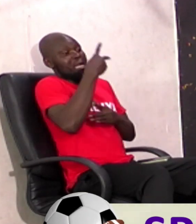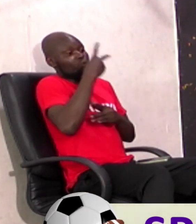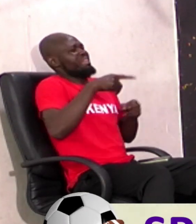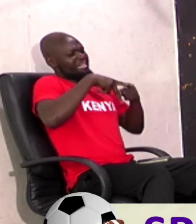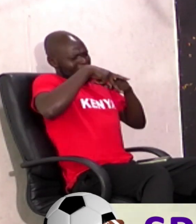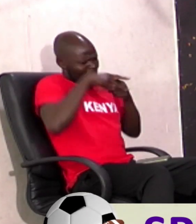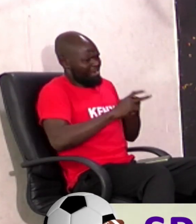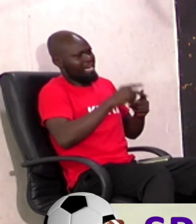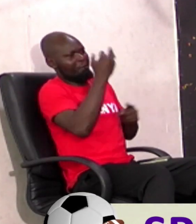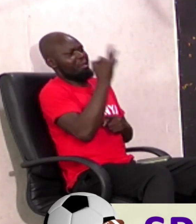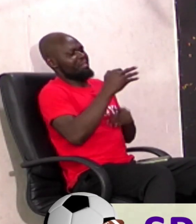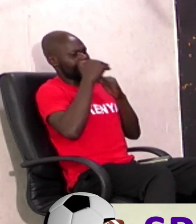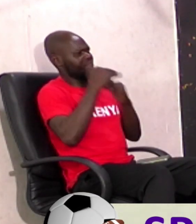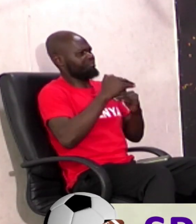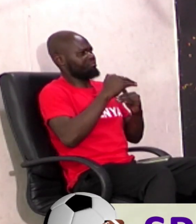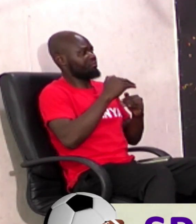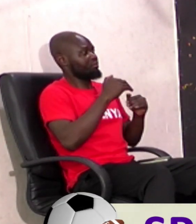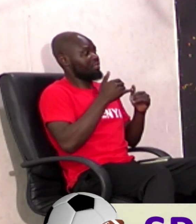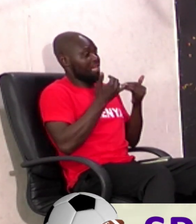But